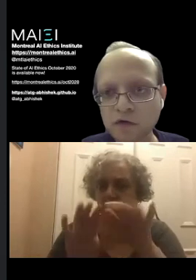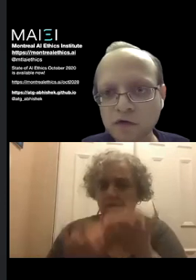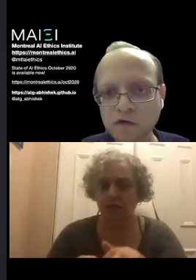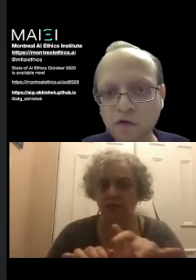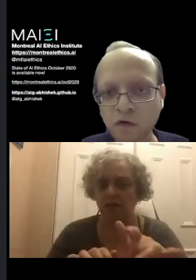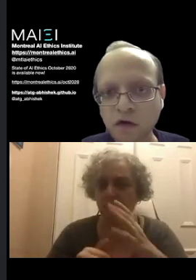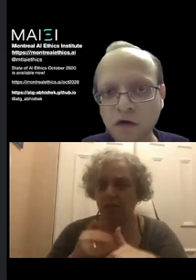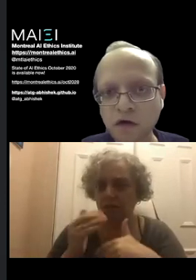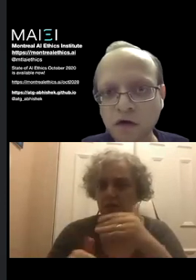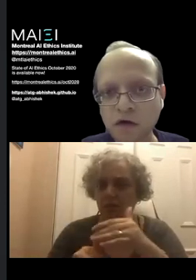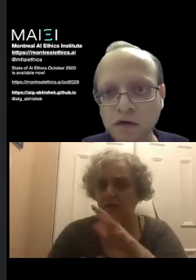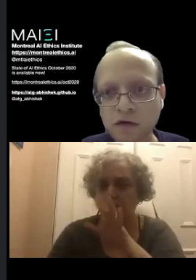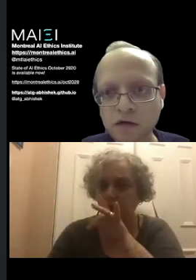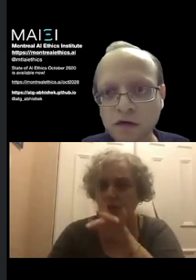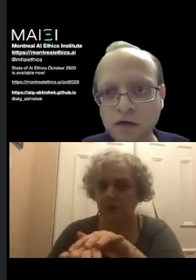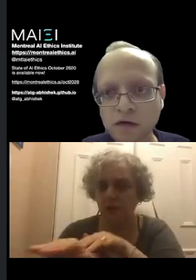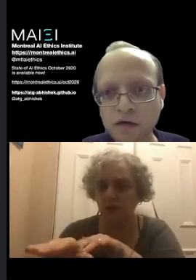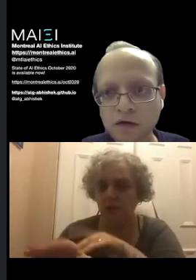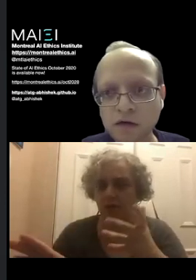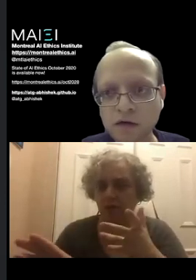spoke slower?